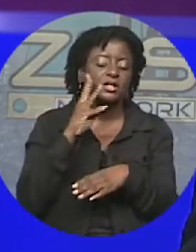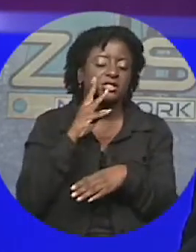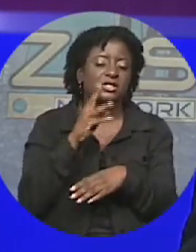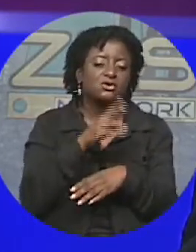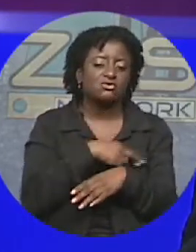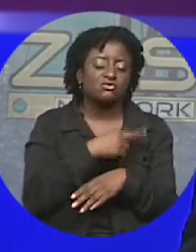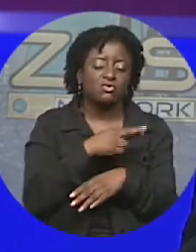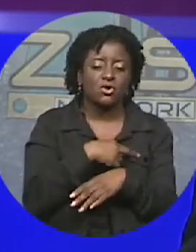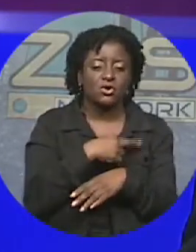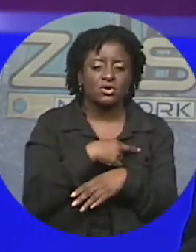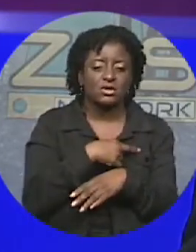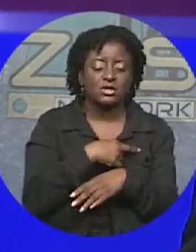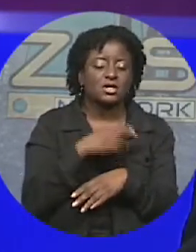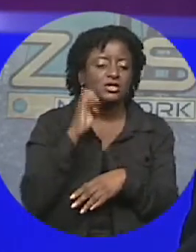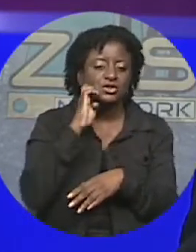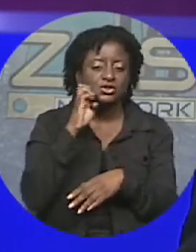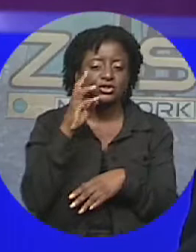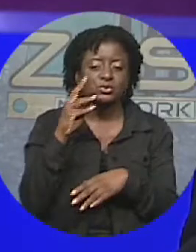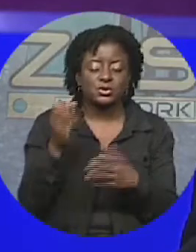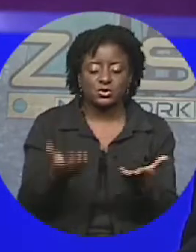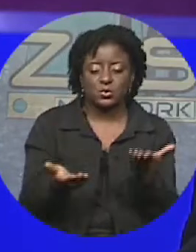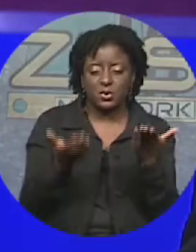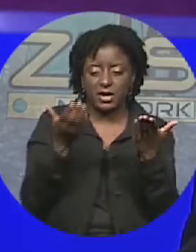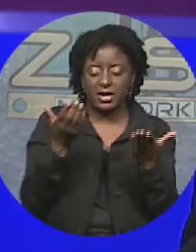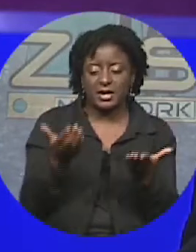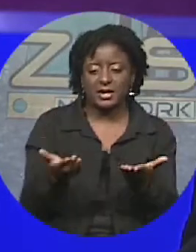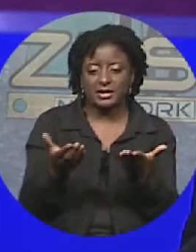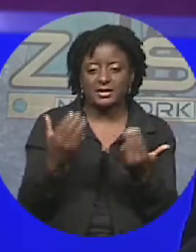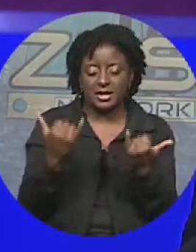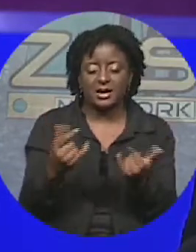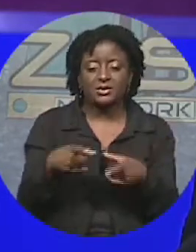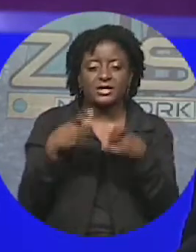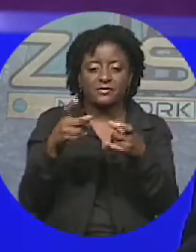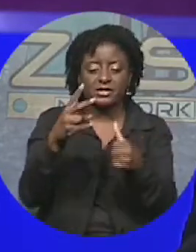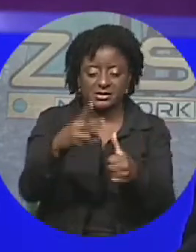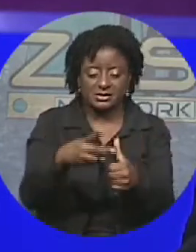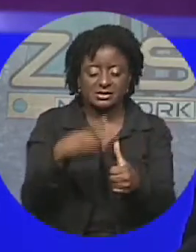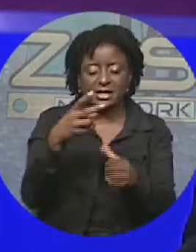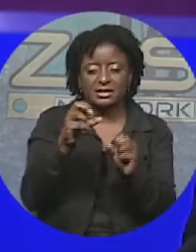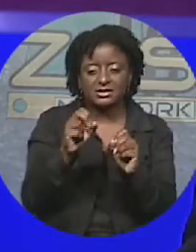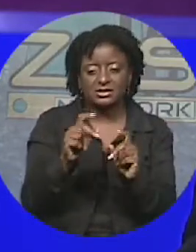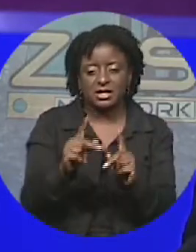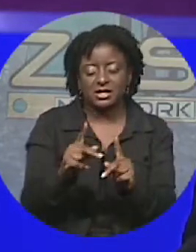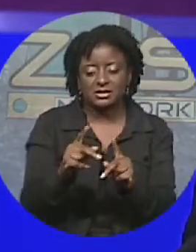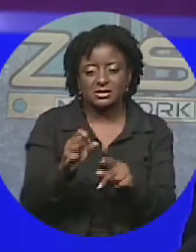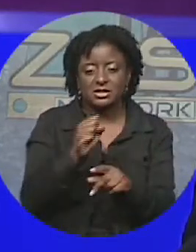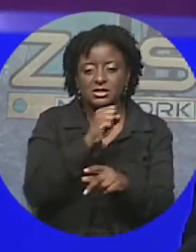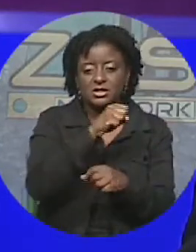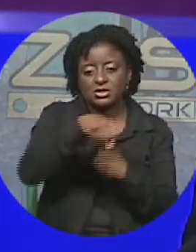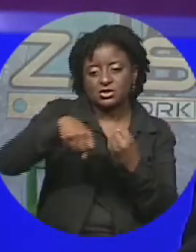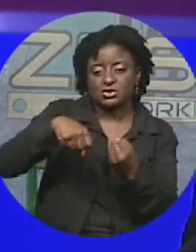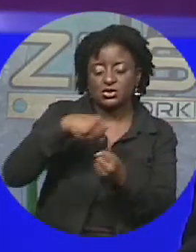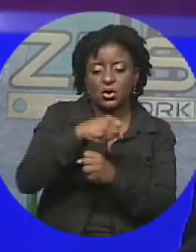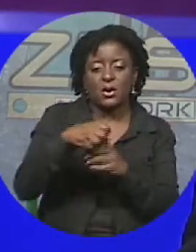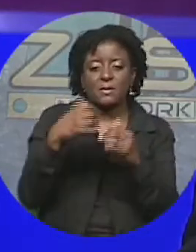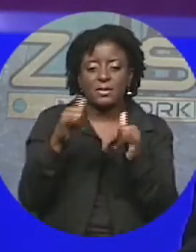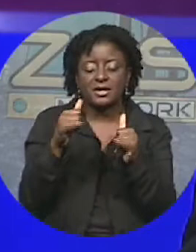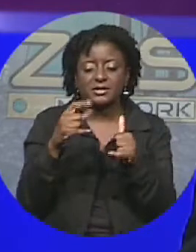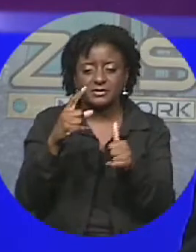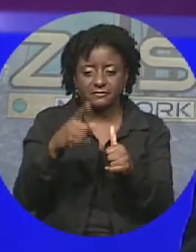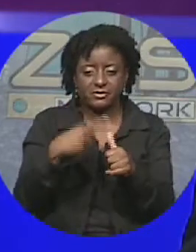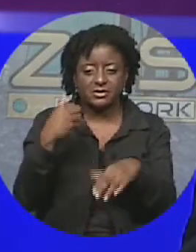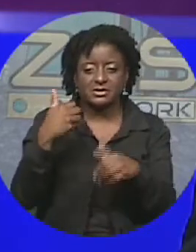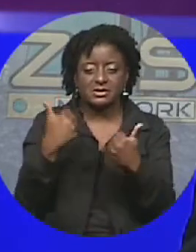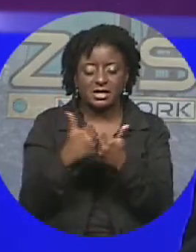Minnesota Lynx before the start of the regular season, but now she's been given a second chance. The Storm plays its first game following the All-Star game